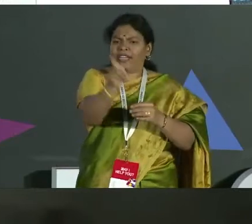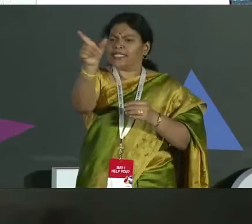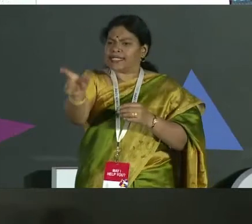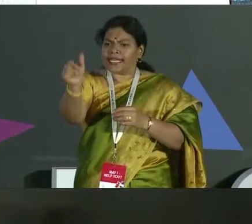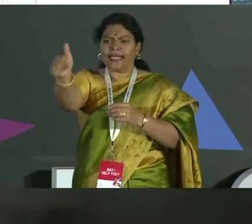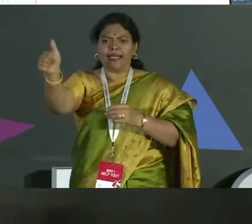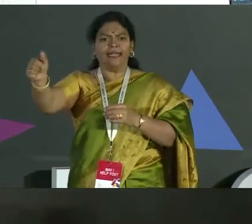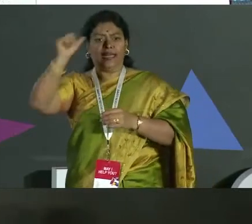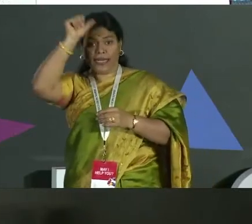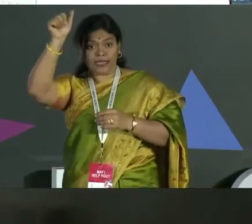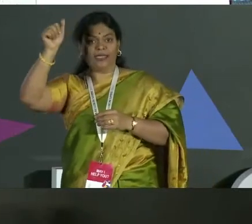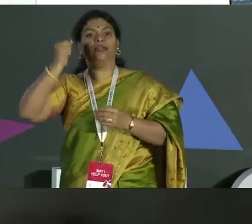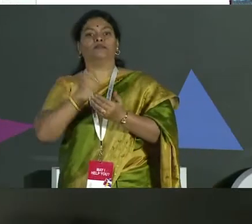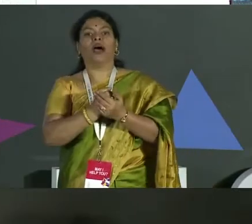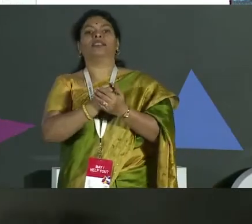must walk this journey.